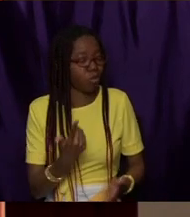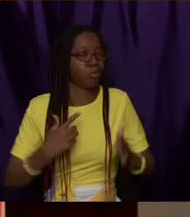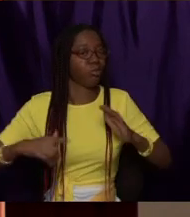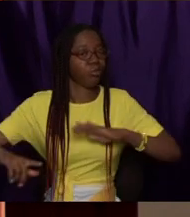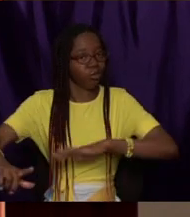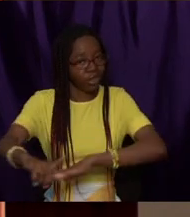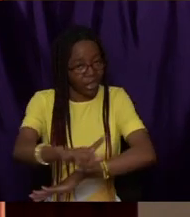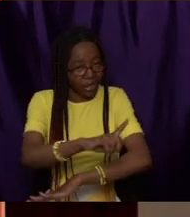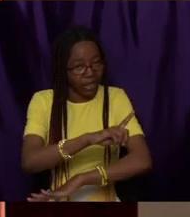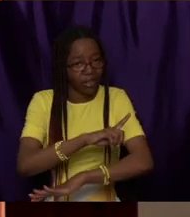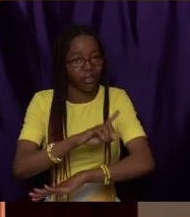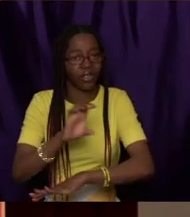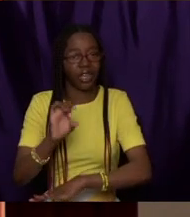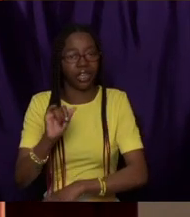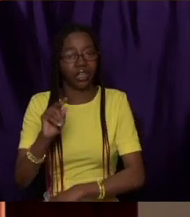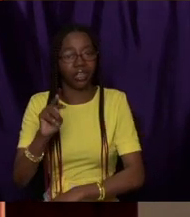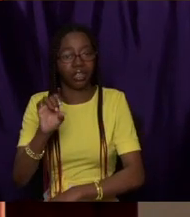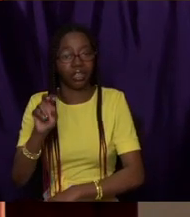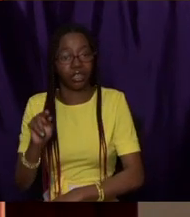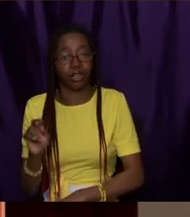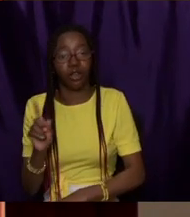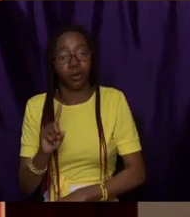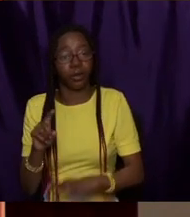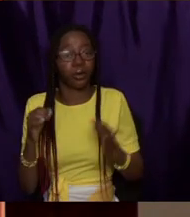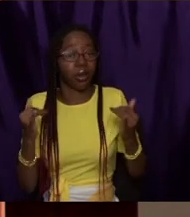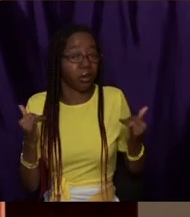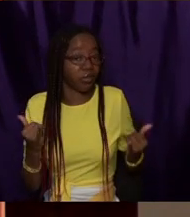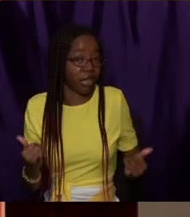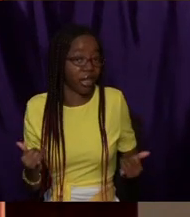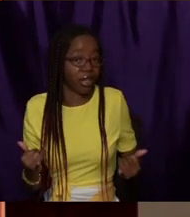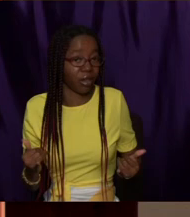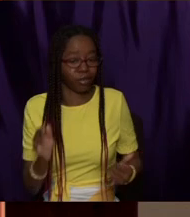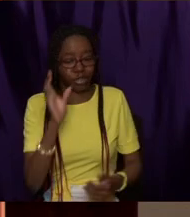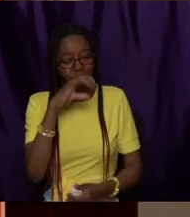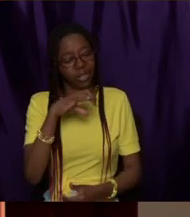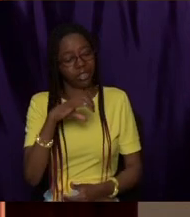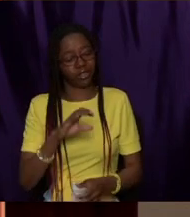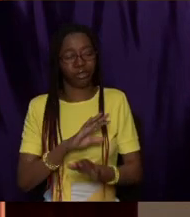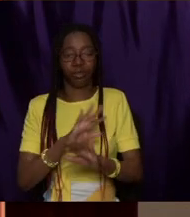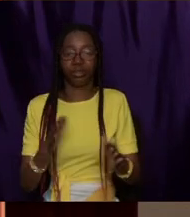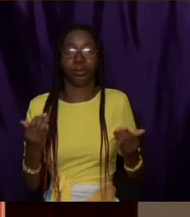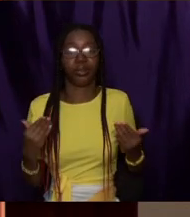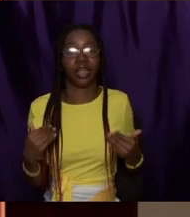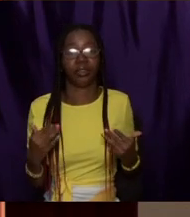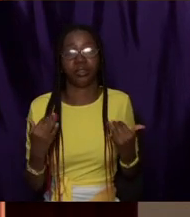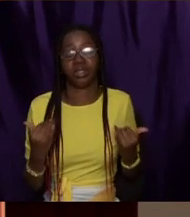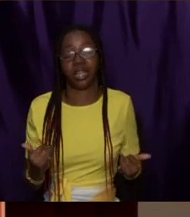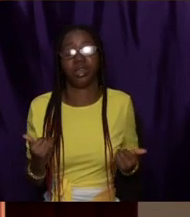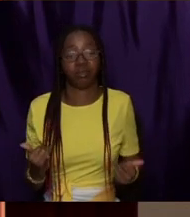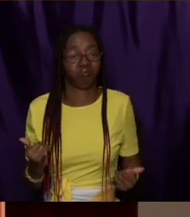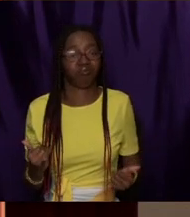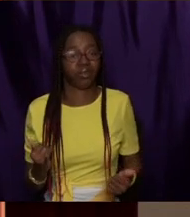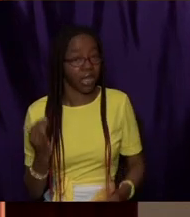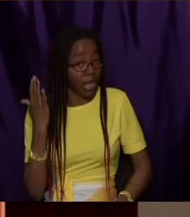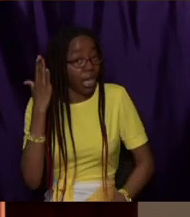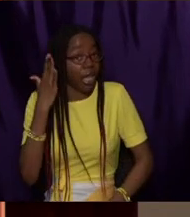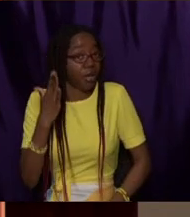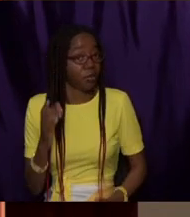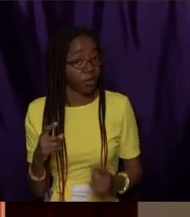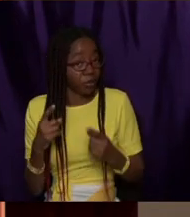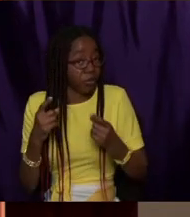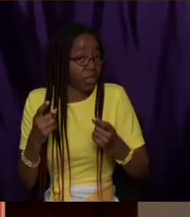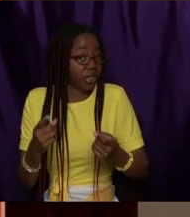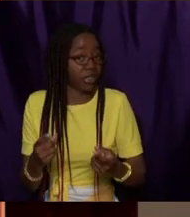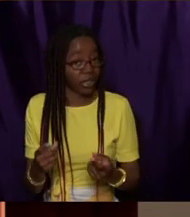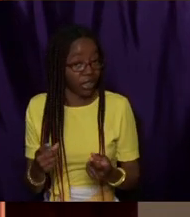Canaan, where you are now an alien, you ain't got it yet, but I will give as